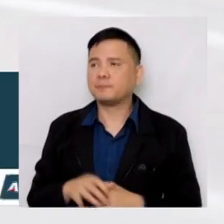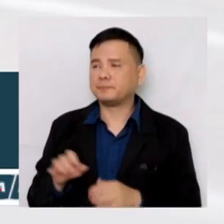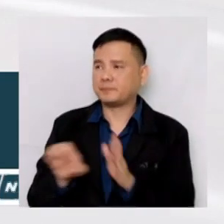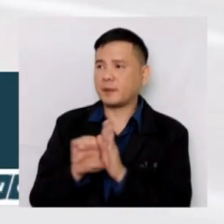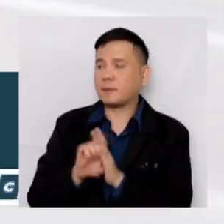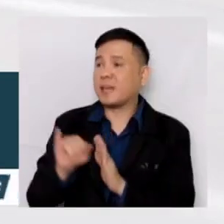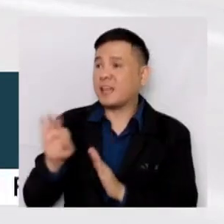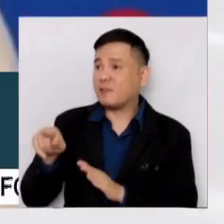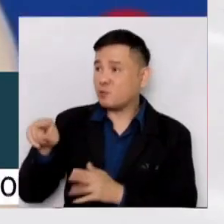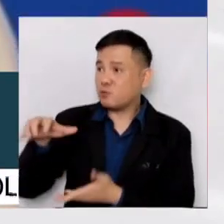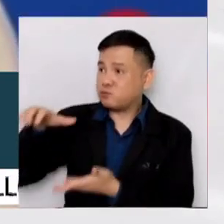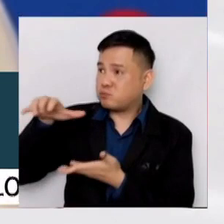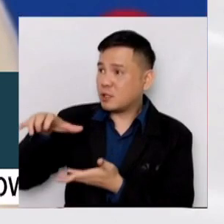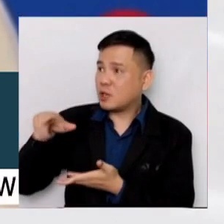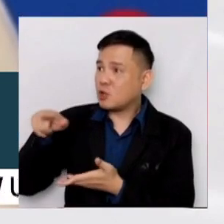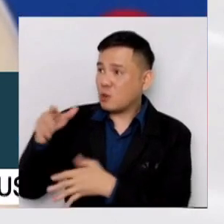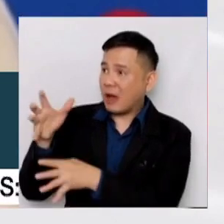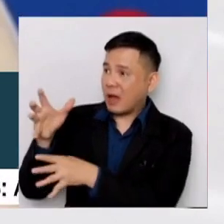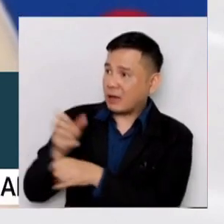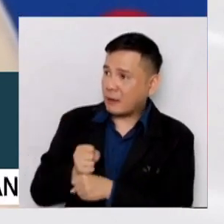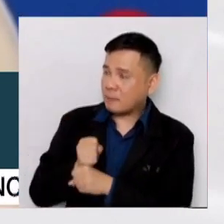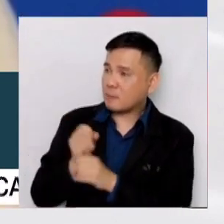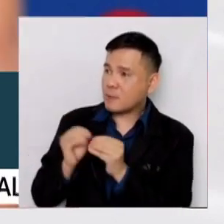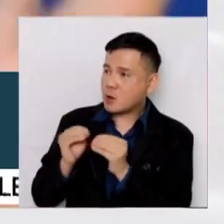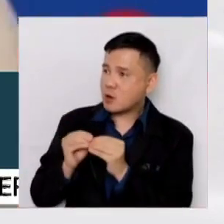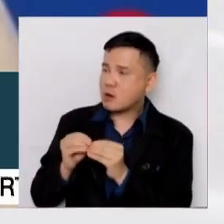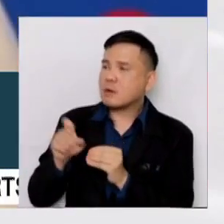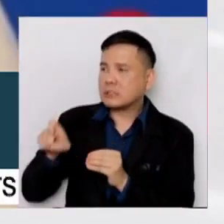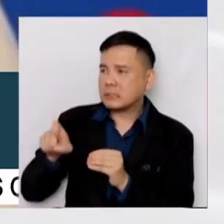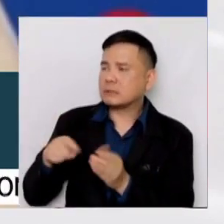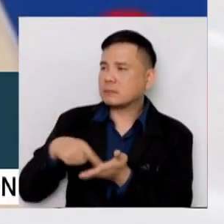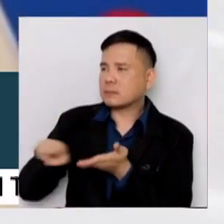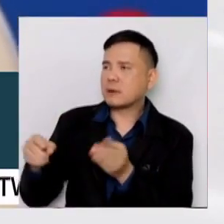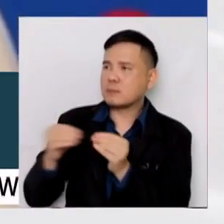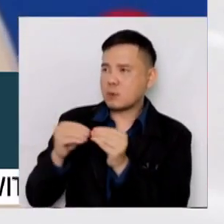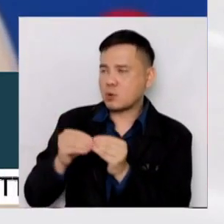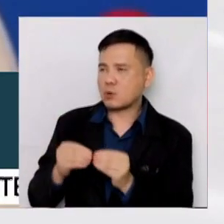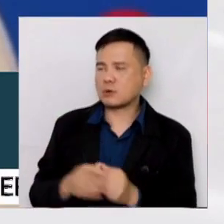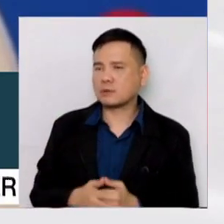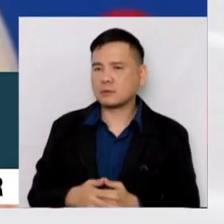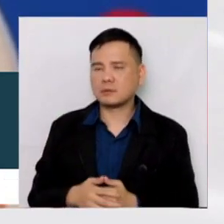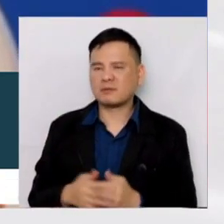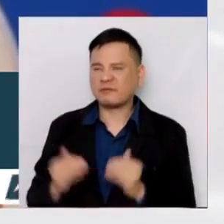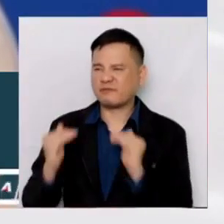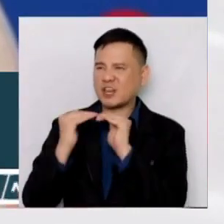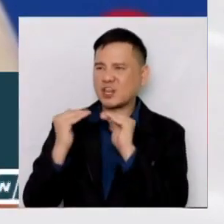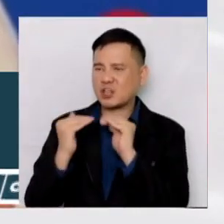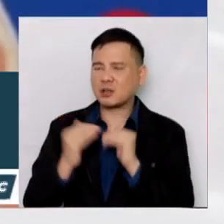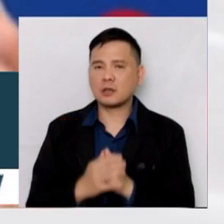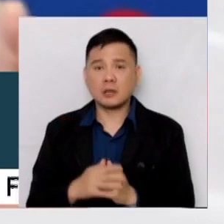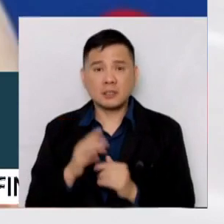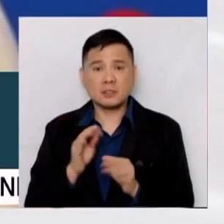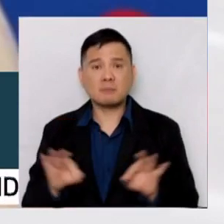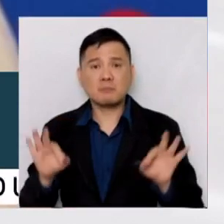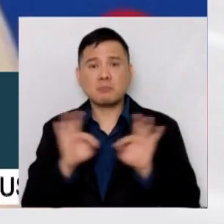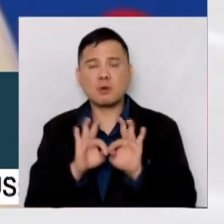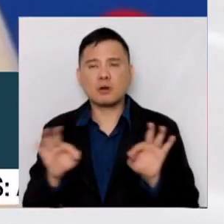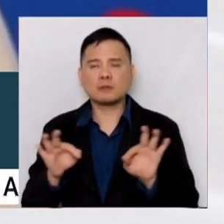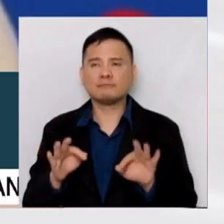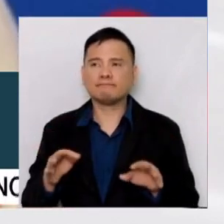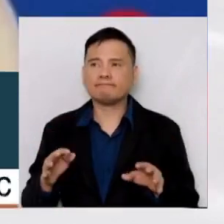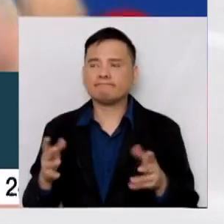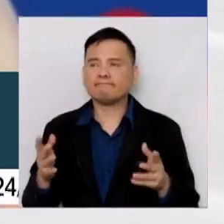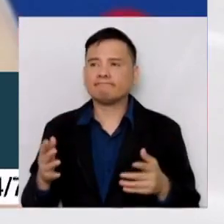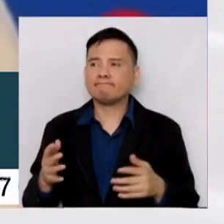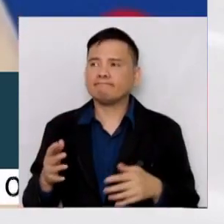should pay more, you know, but at the end of the day, I mean, it's a question of compassion. You know, it's a question of being able to, if living